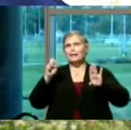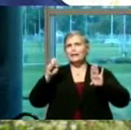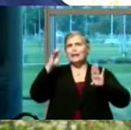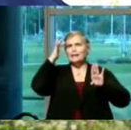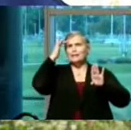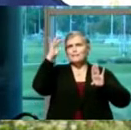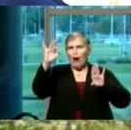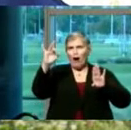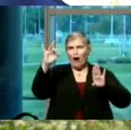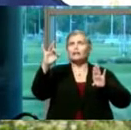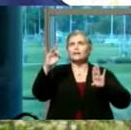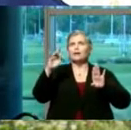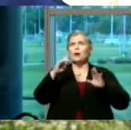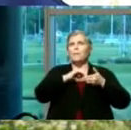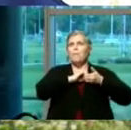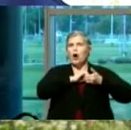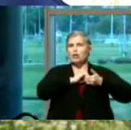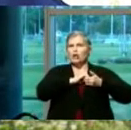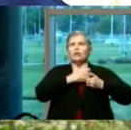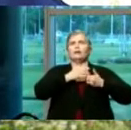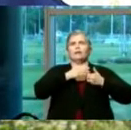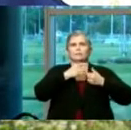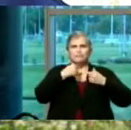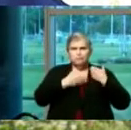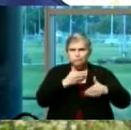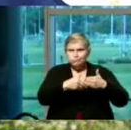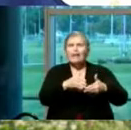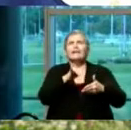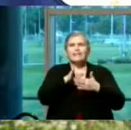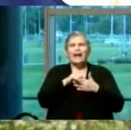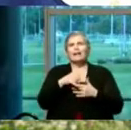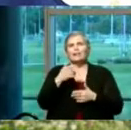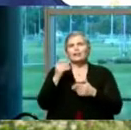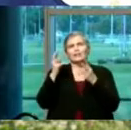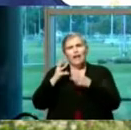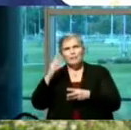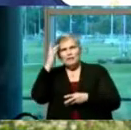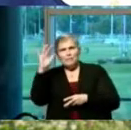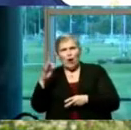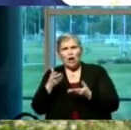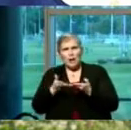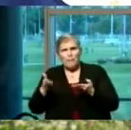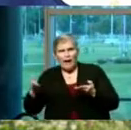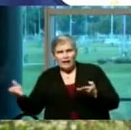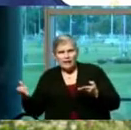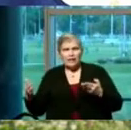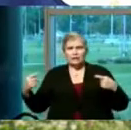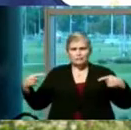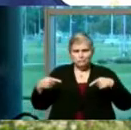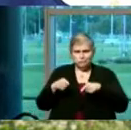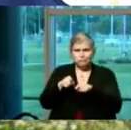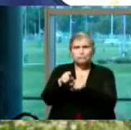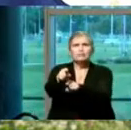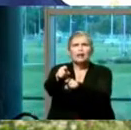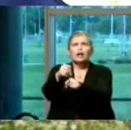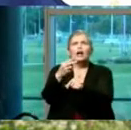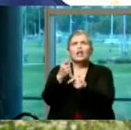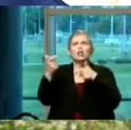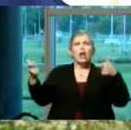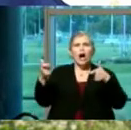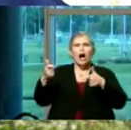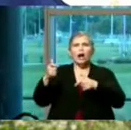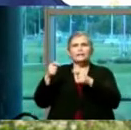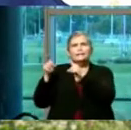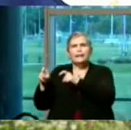Initiative that will help finance the production of climate smart commodities through a series of large-scale pilots